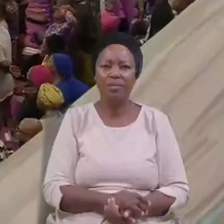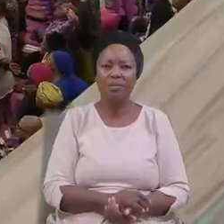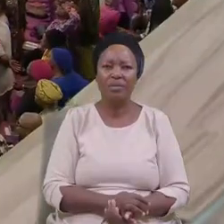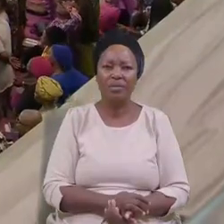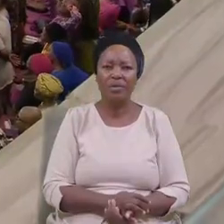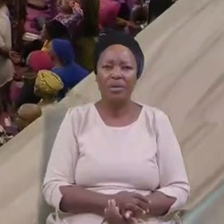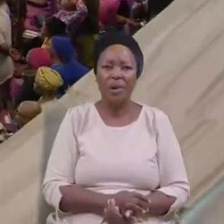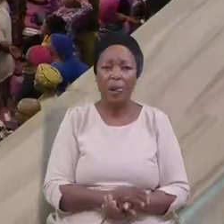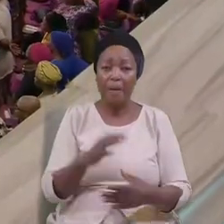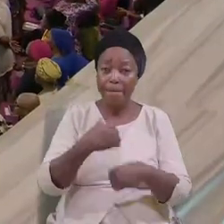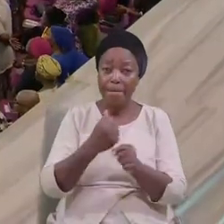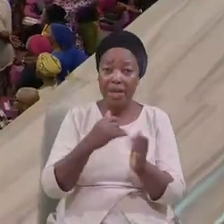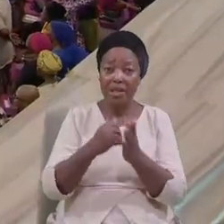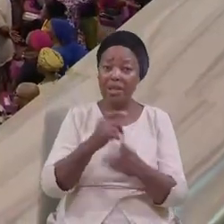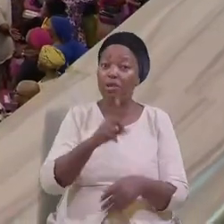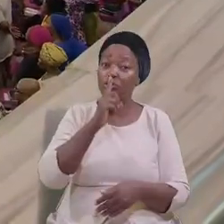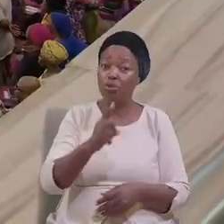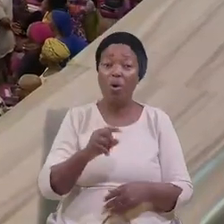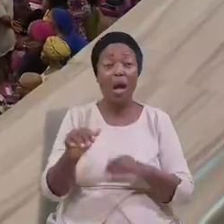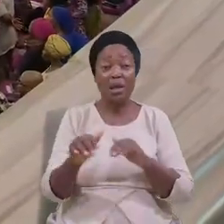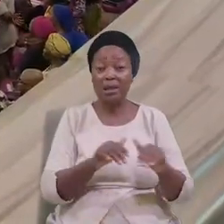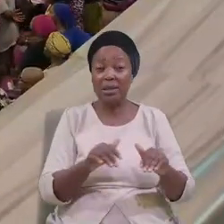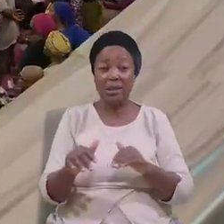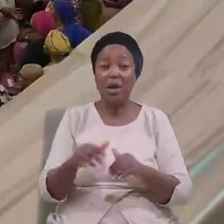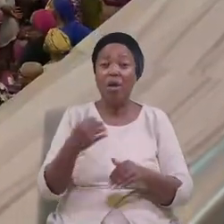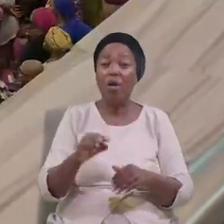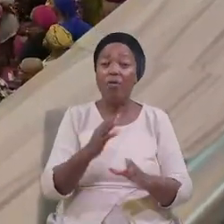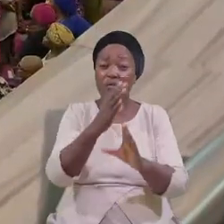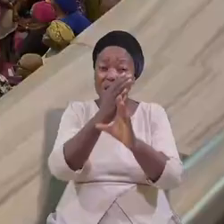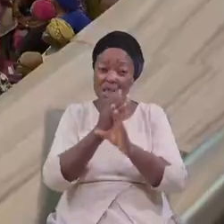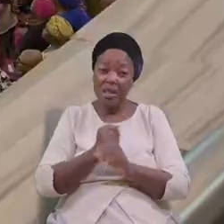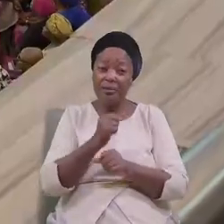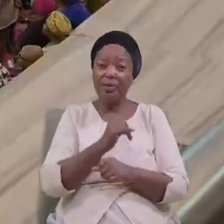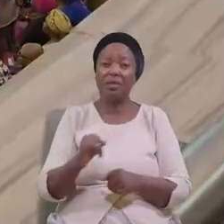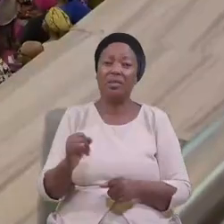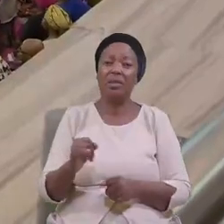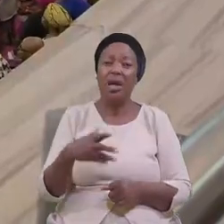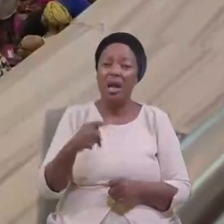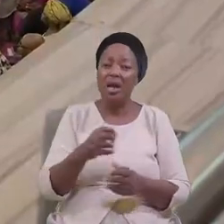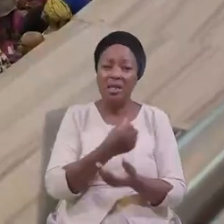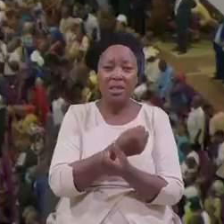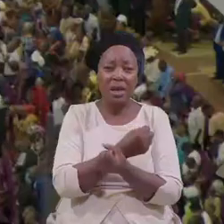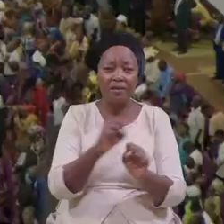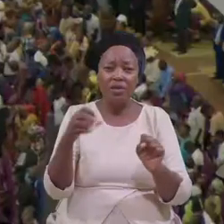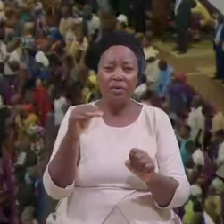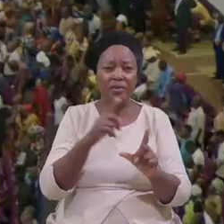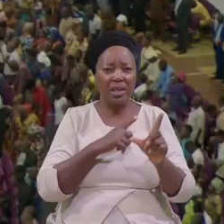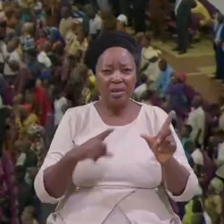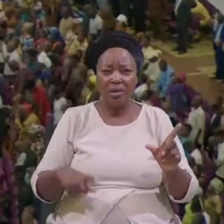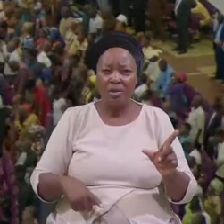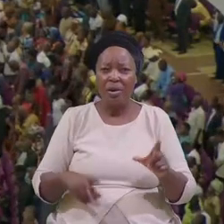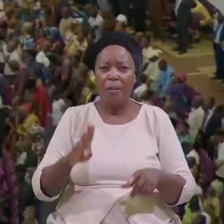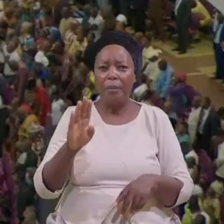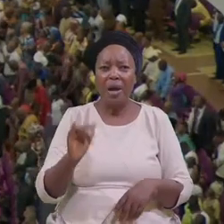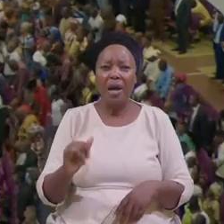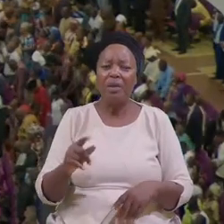Make it a definite act of receiving the salvation of the Lord.